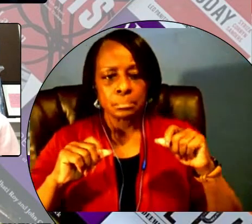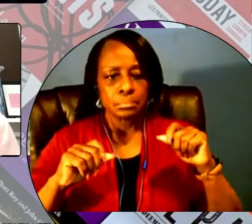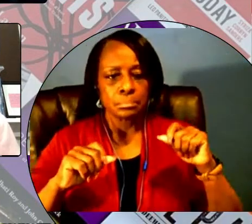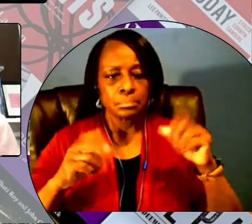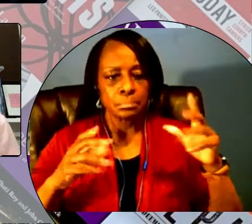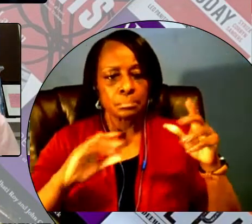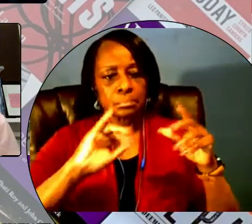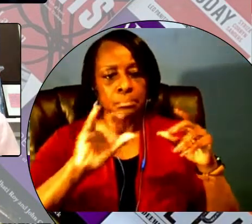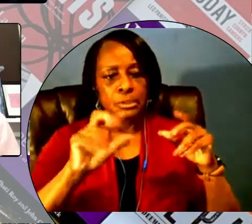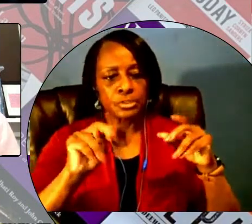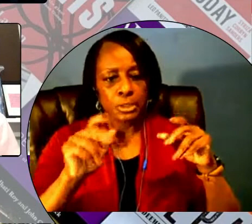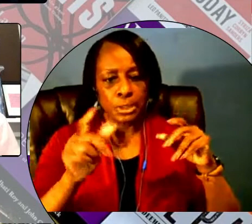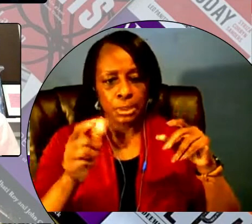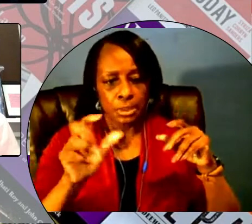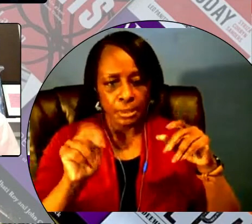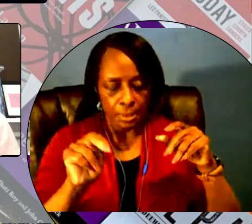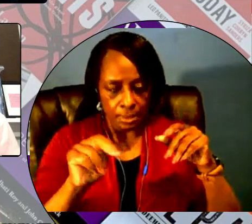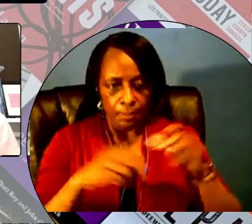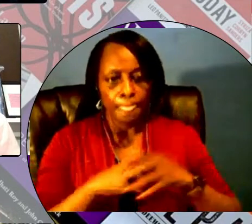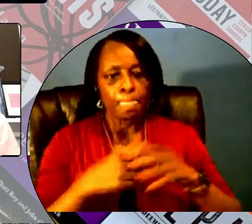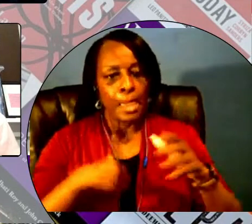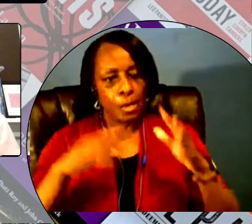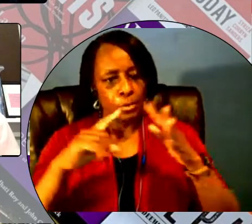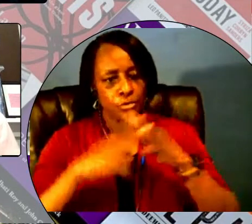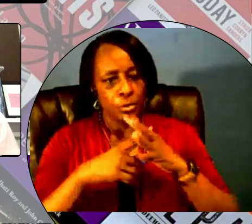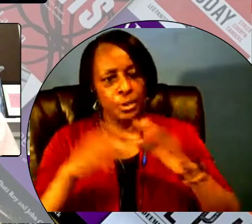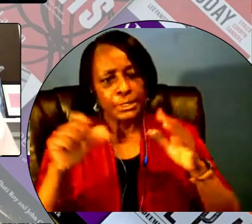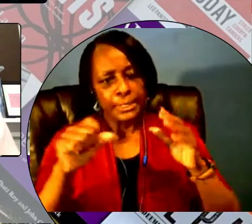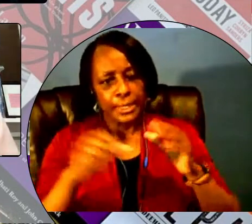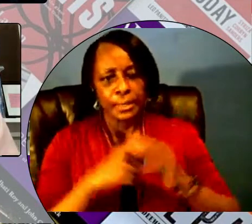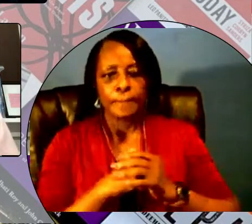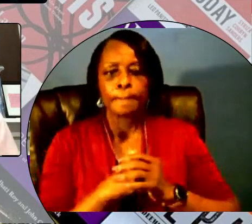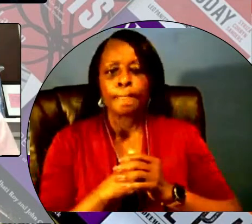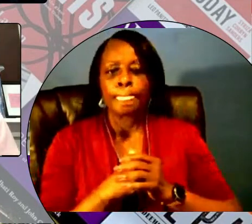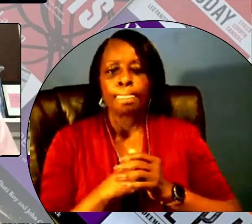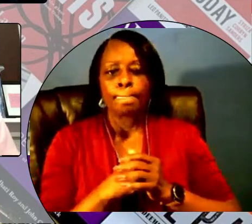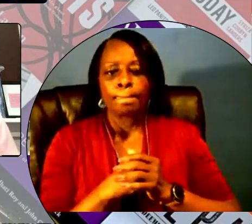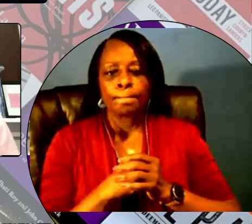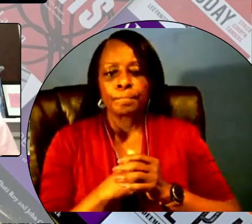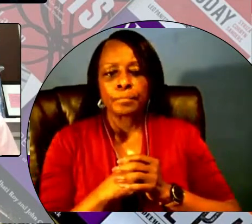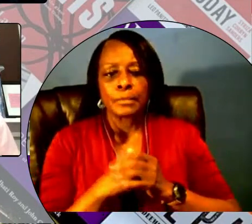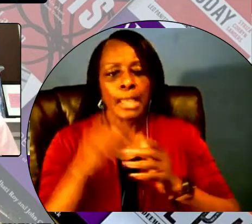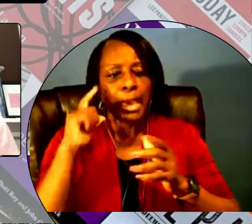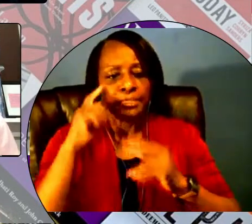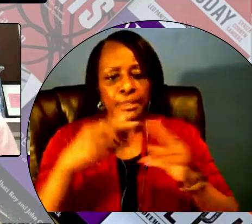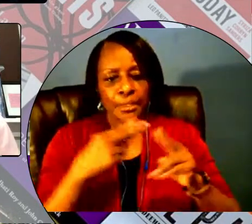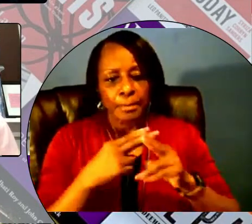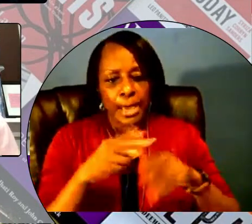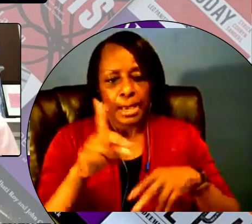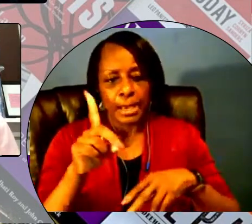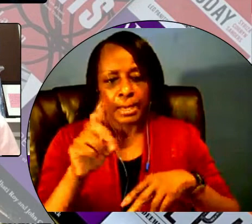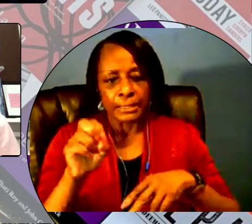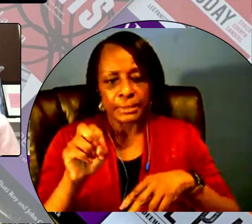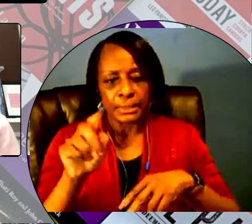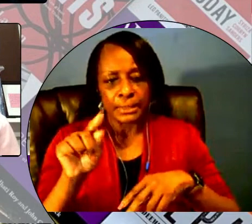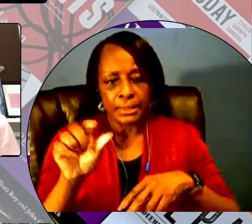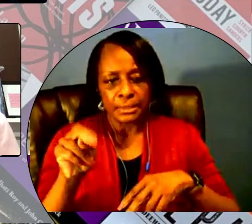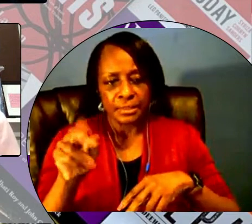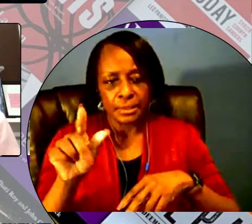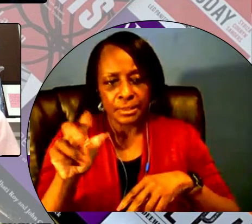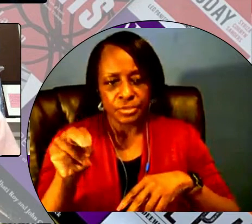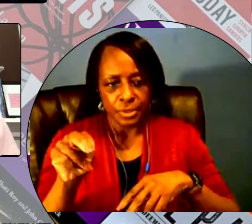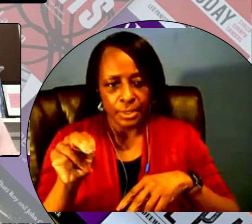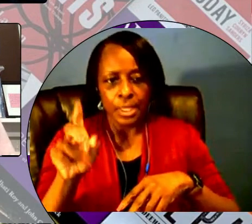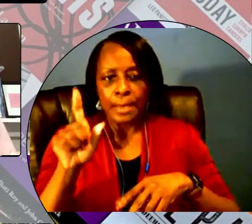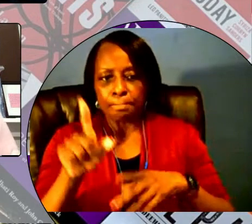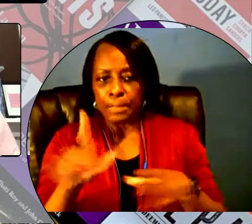I can start us off. Yeah, I think the piece about detention is really key, and it cannot be lost in